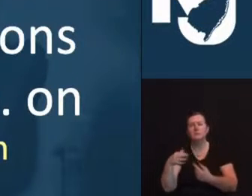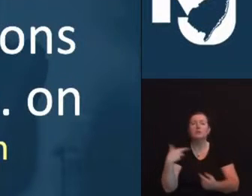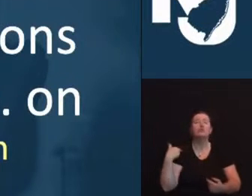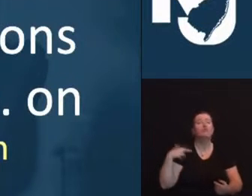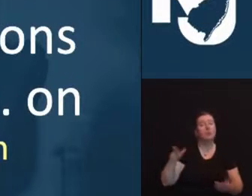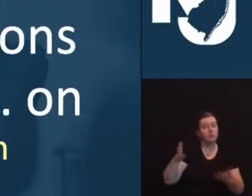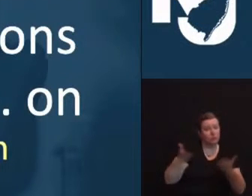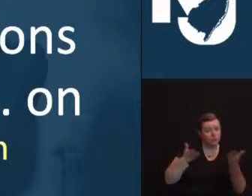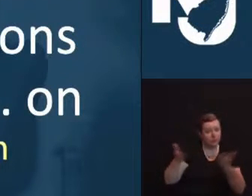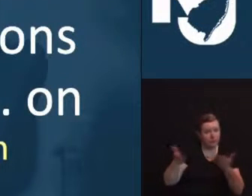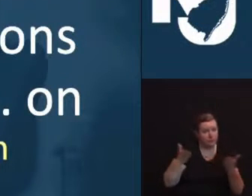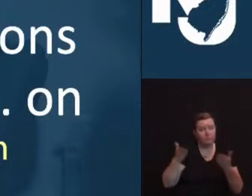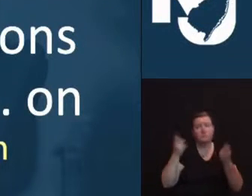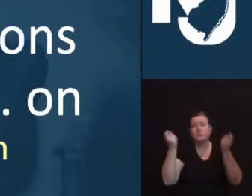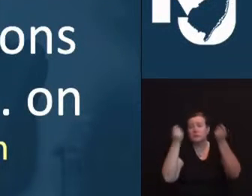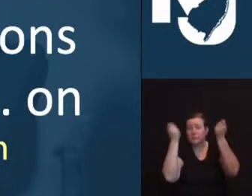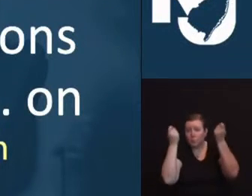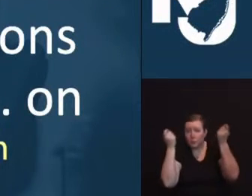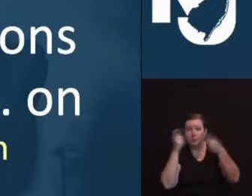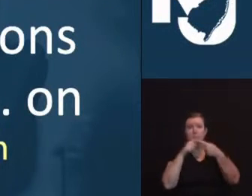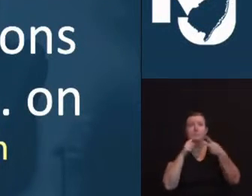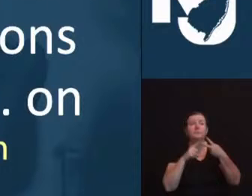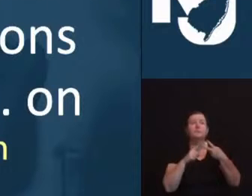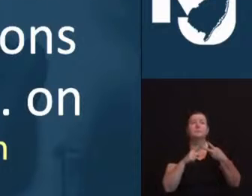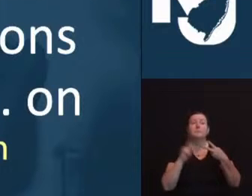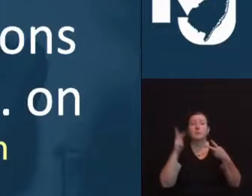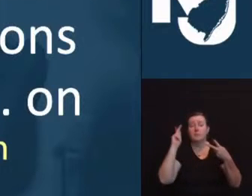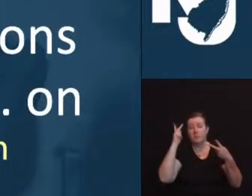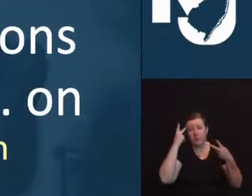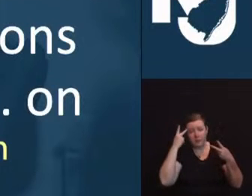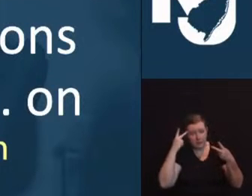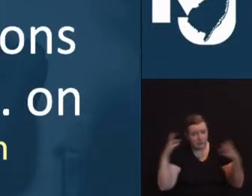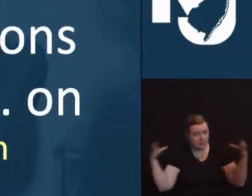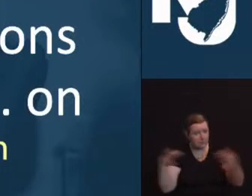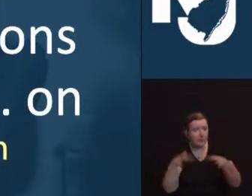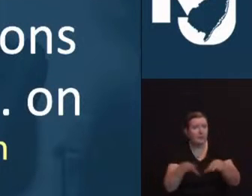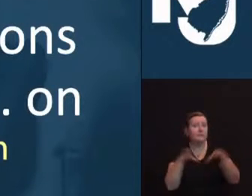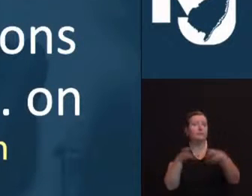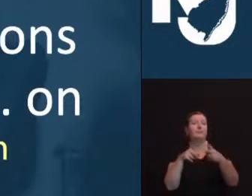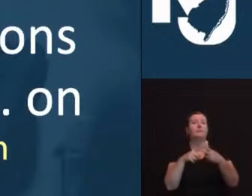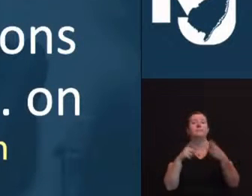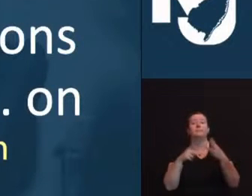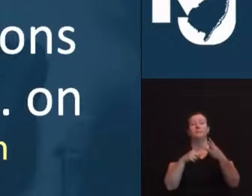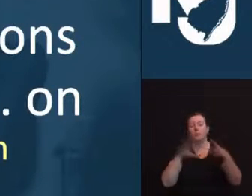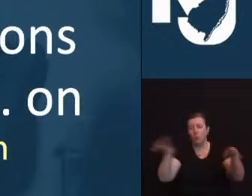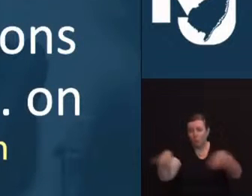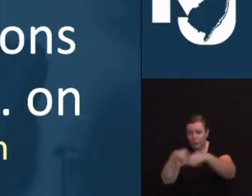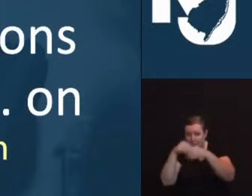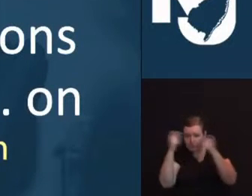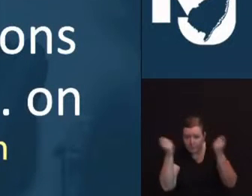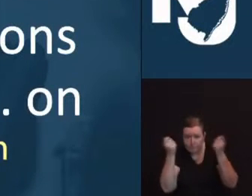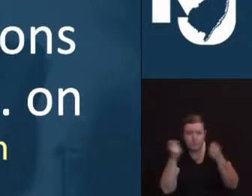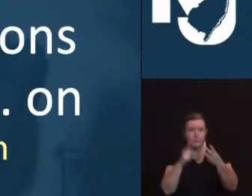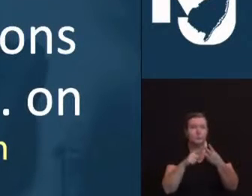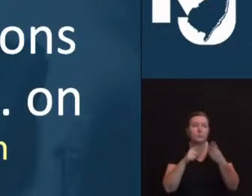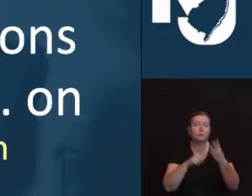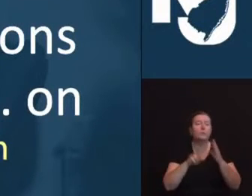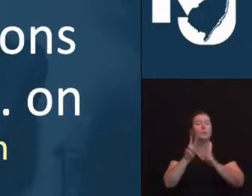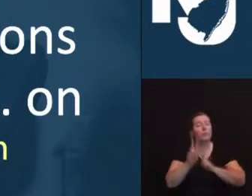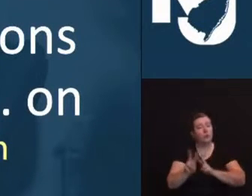celebrations, political activities, weddings, ceremonies, funerals or memorial services,